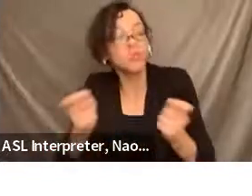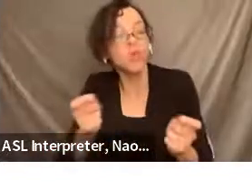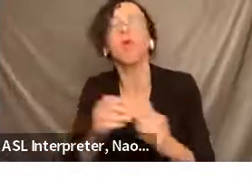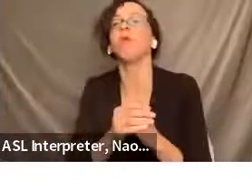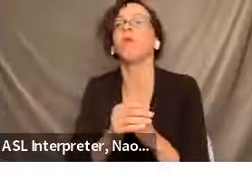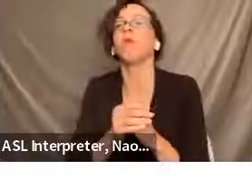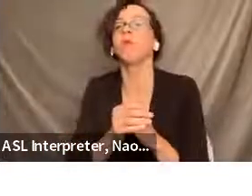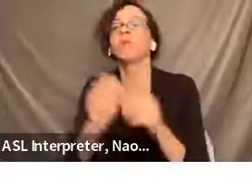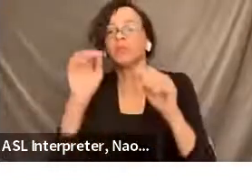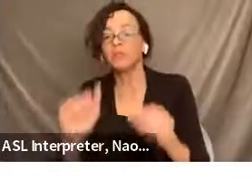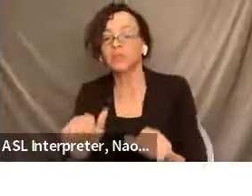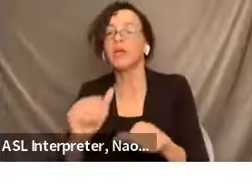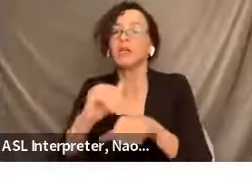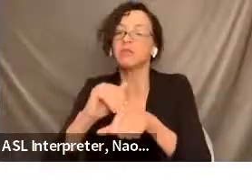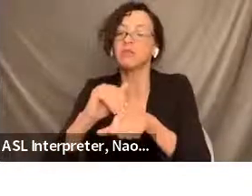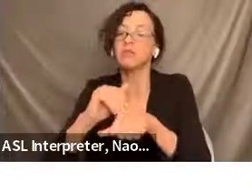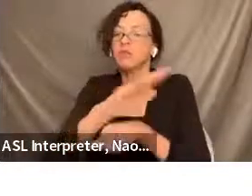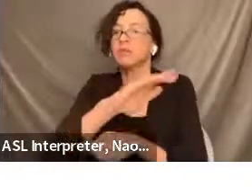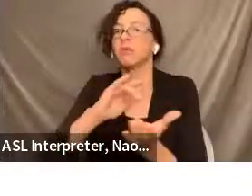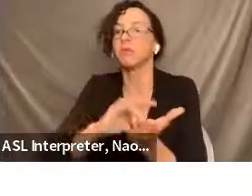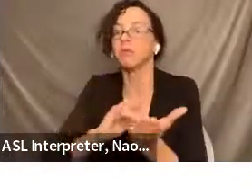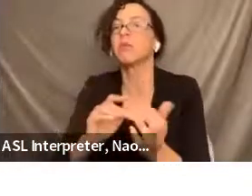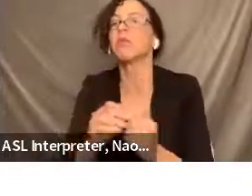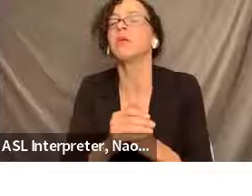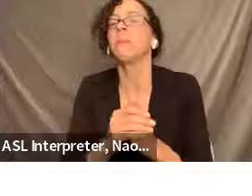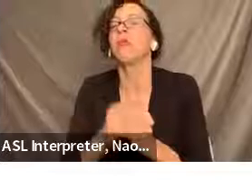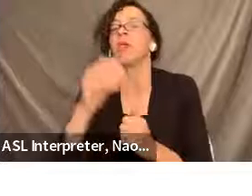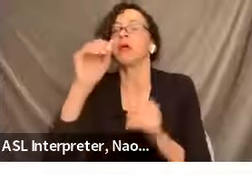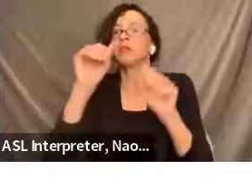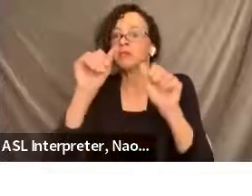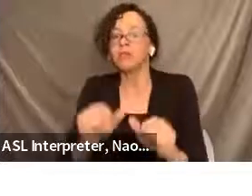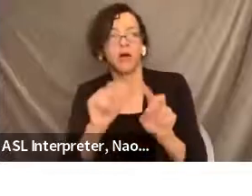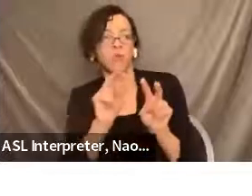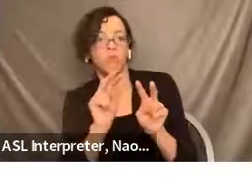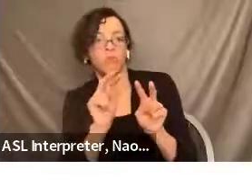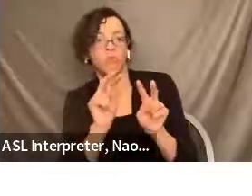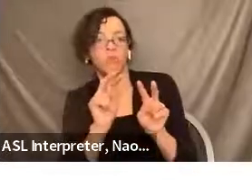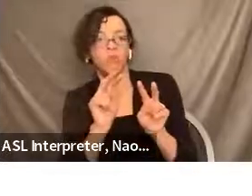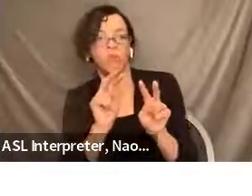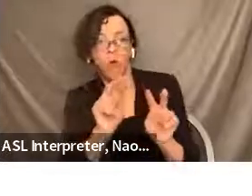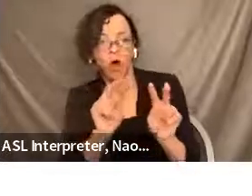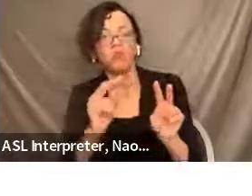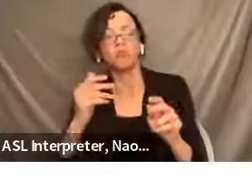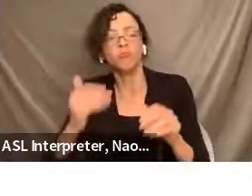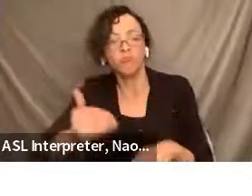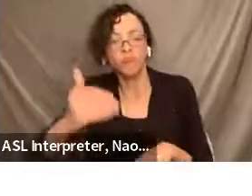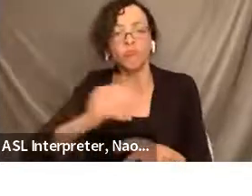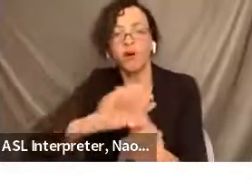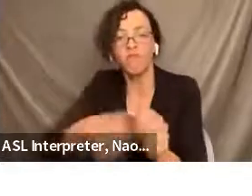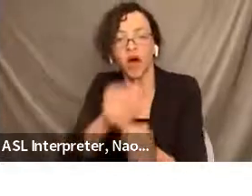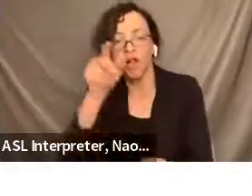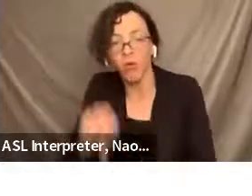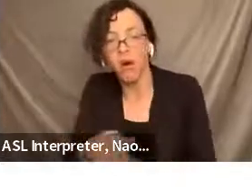potentially medicate the patient and then ensure they have follow-up during the day where they can see an otolaryngologist or a